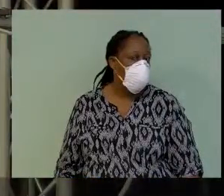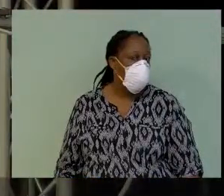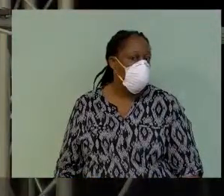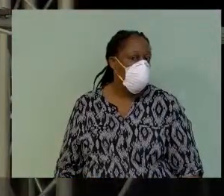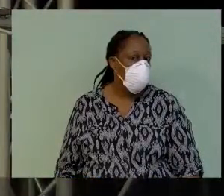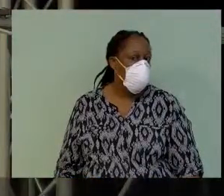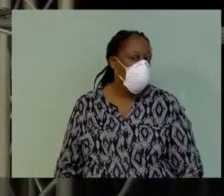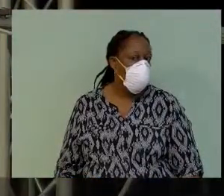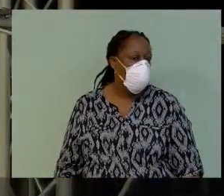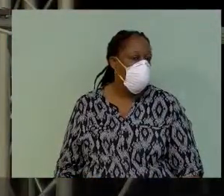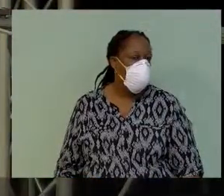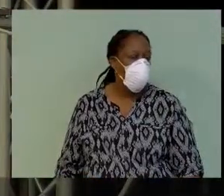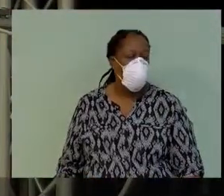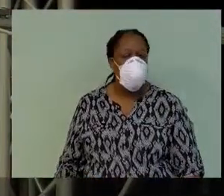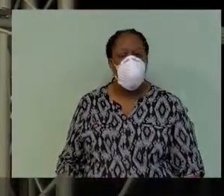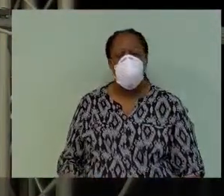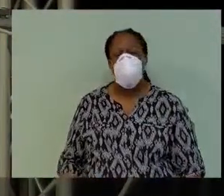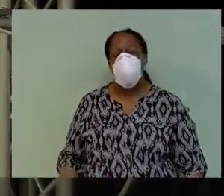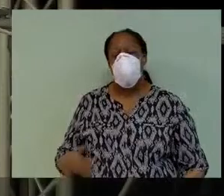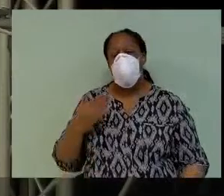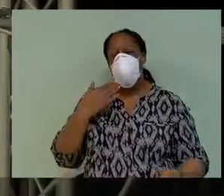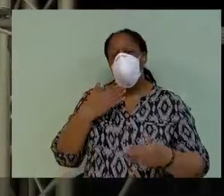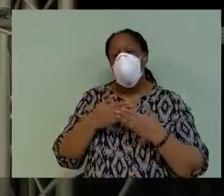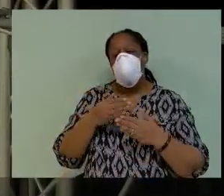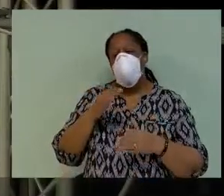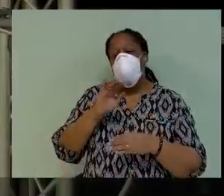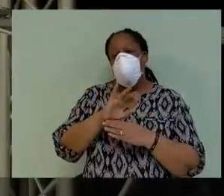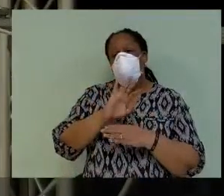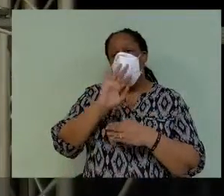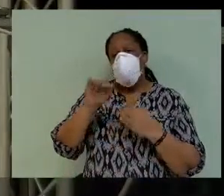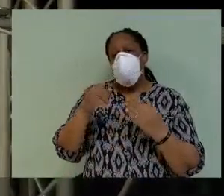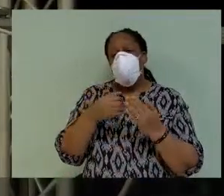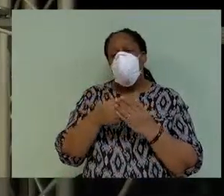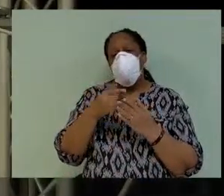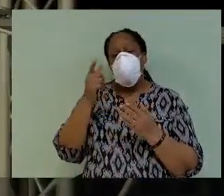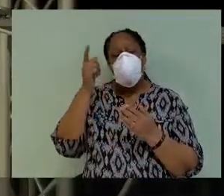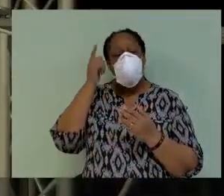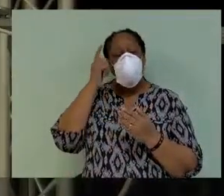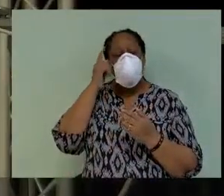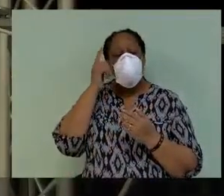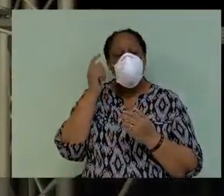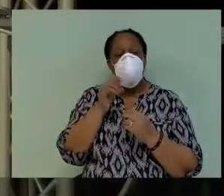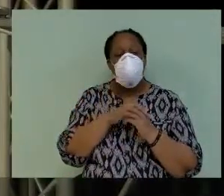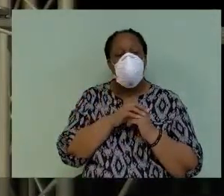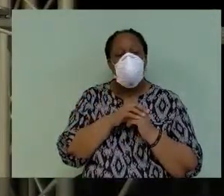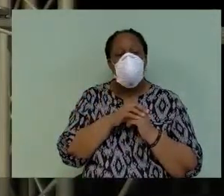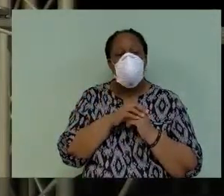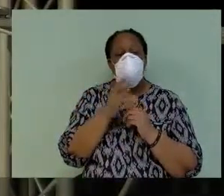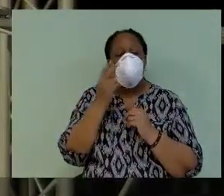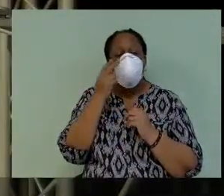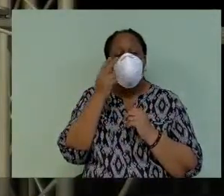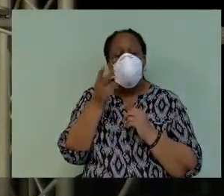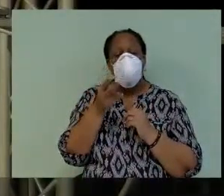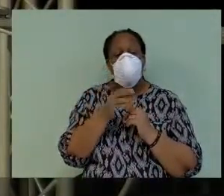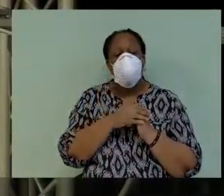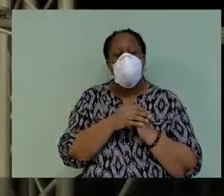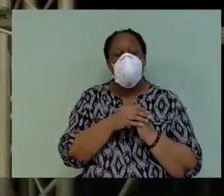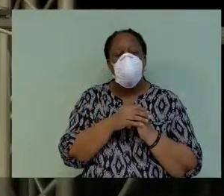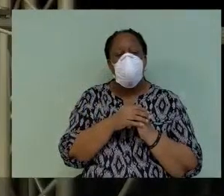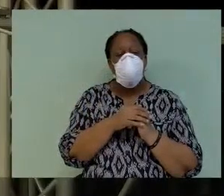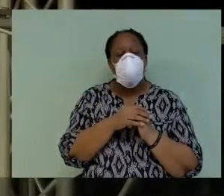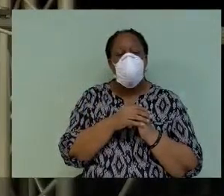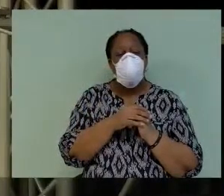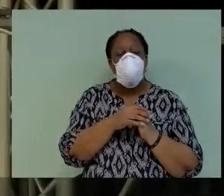Thank you, Mr. Williams, and good afternoon to all our listeners, all our viewers, both